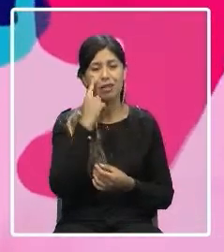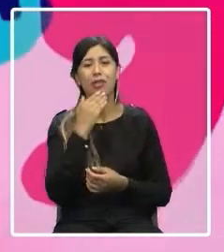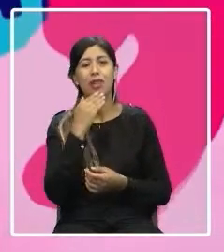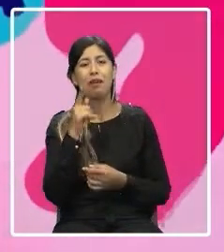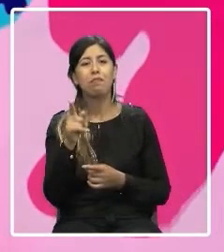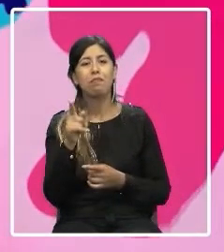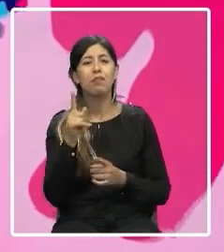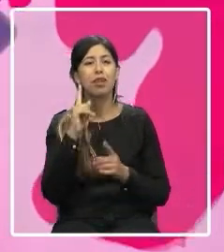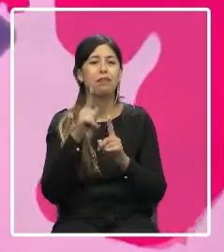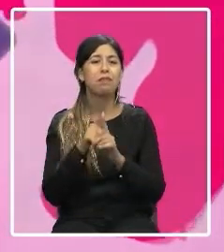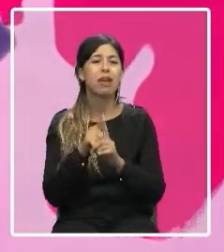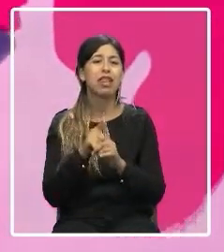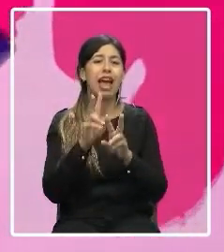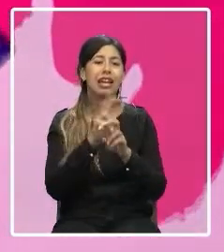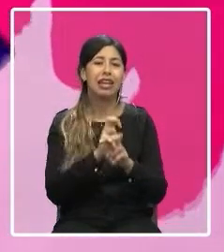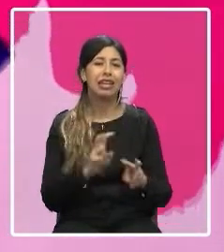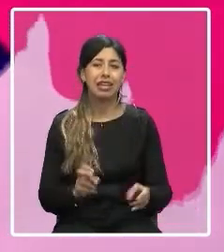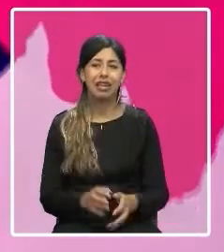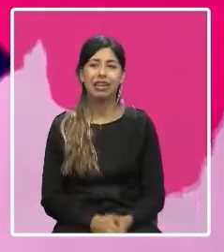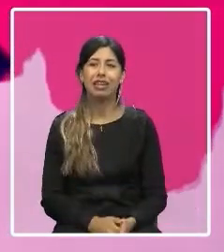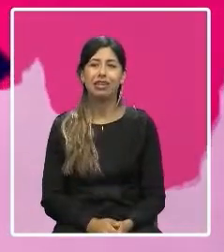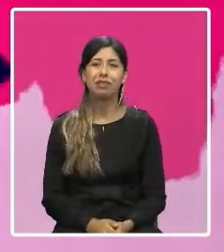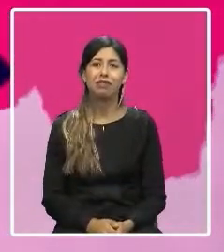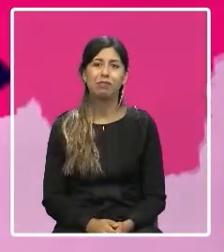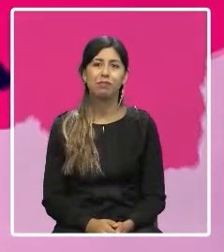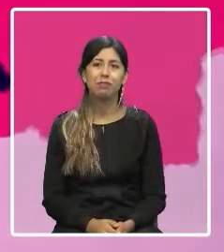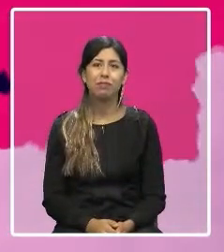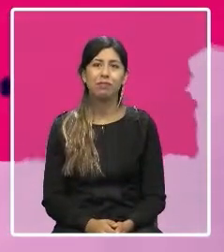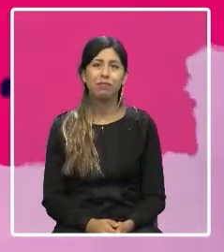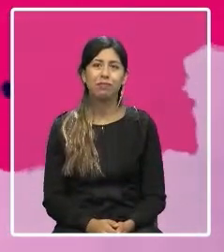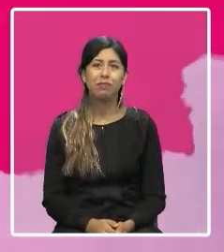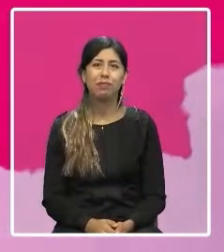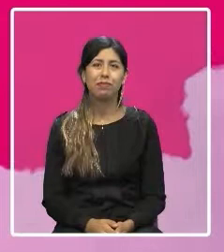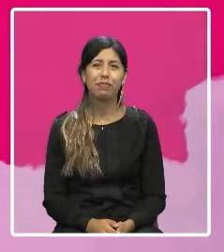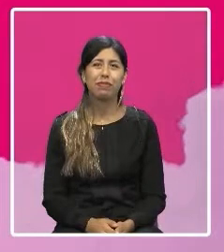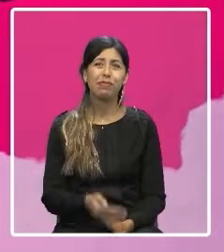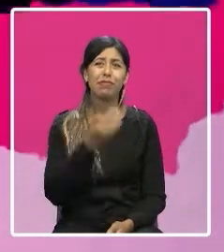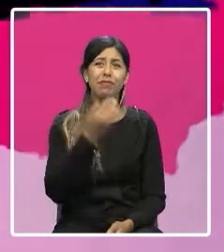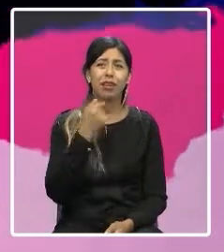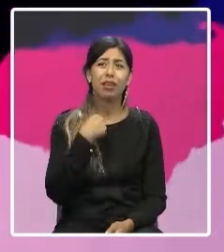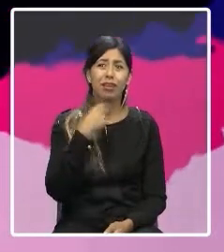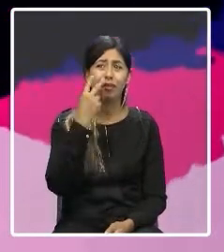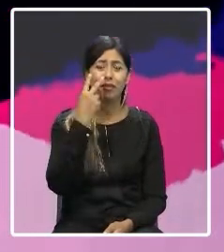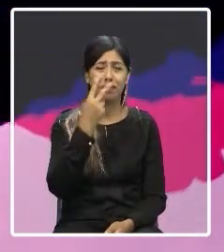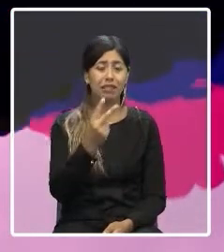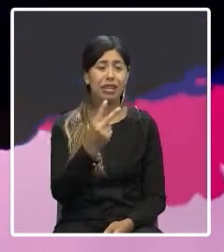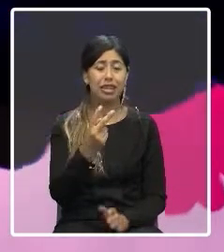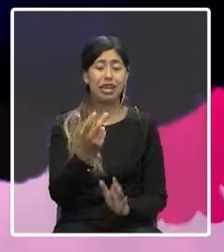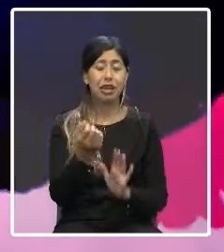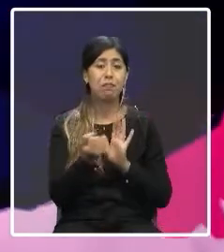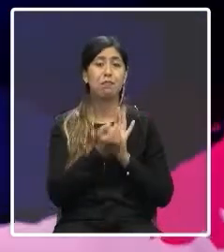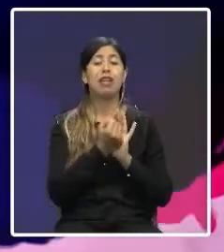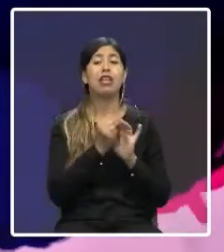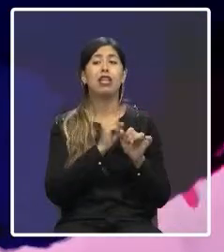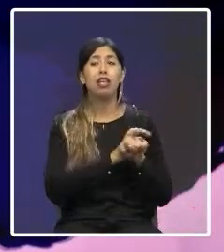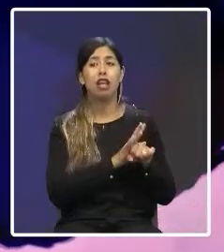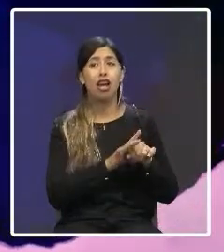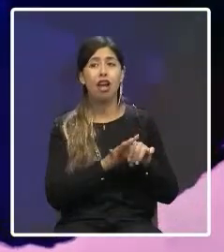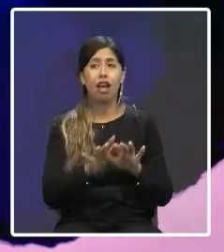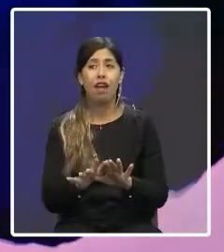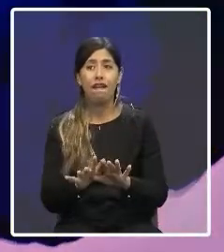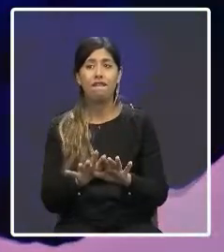on. And then I'm going to briefly look at the impact of COVID-19 and the pandemic on these particular forms